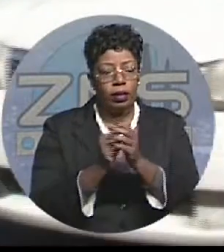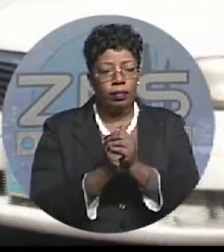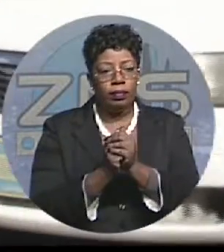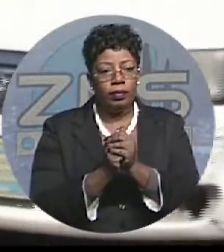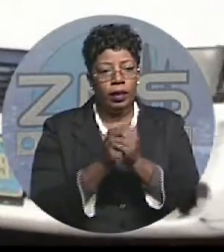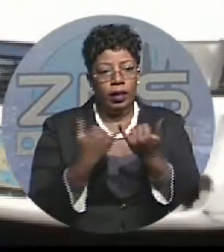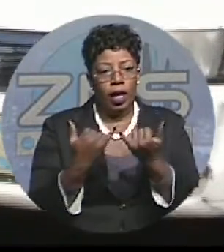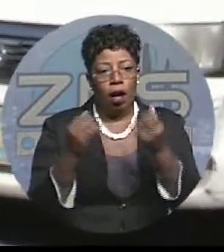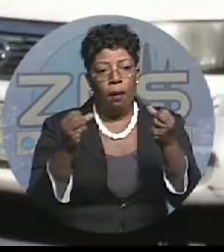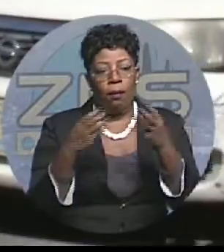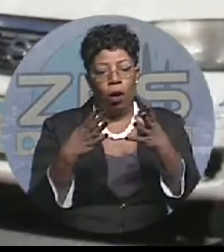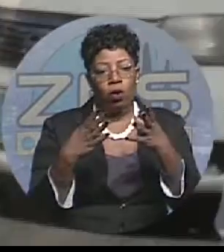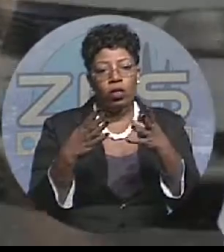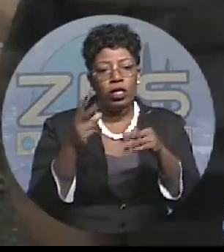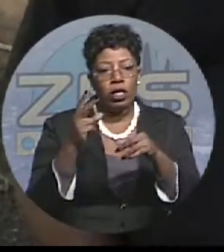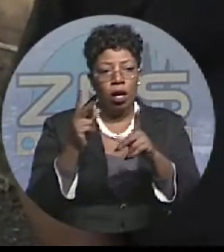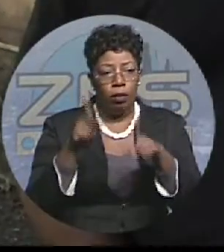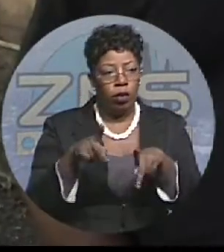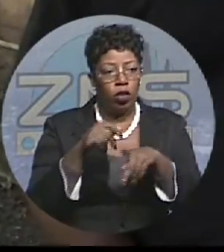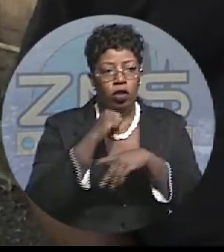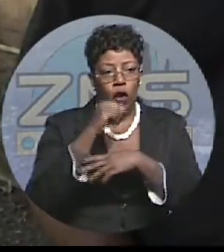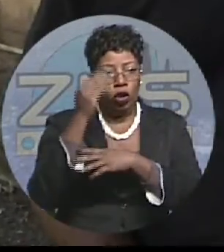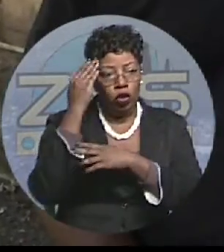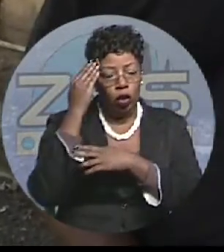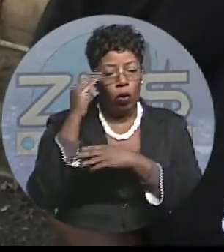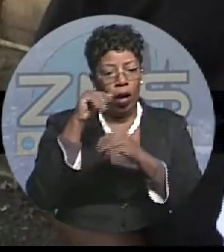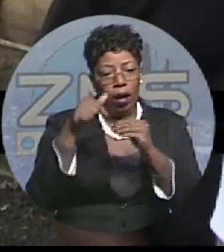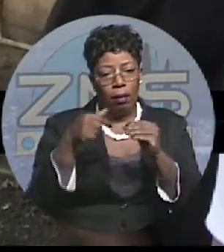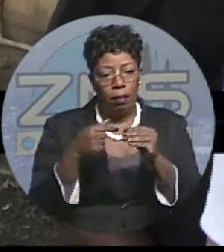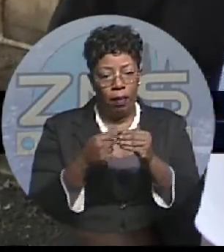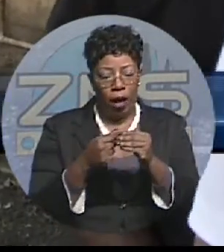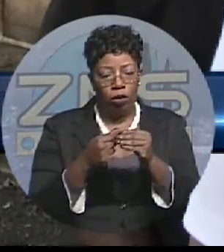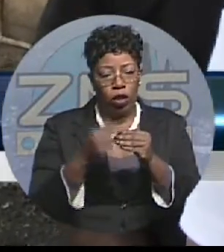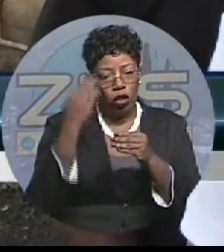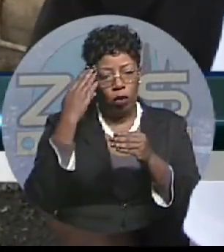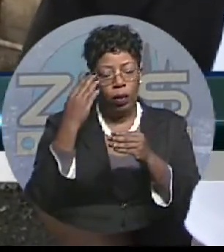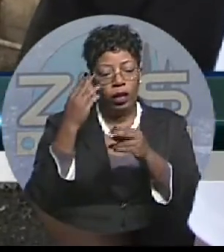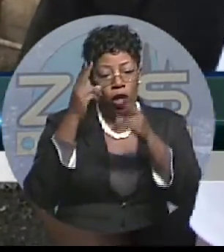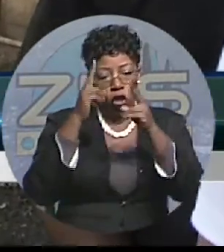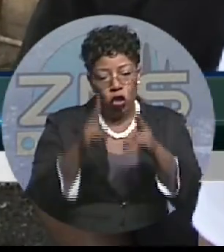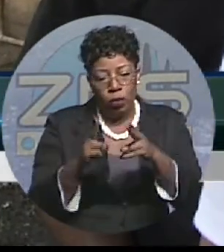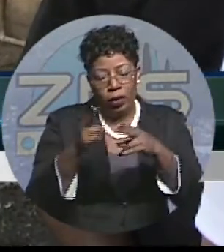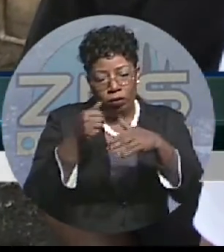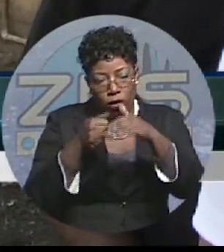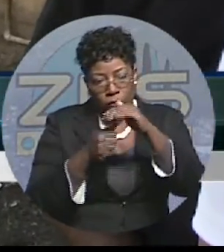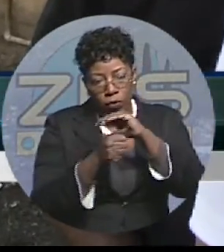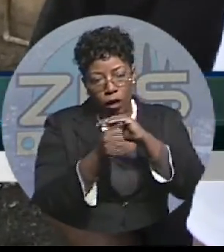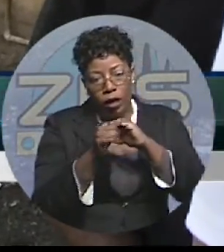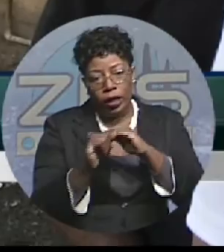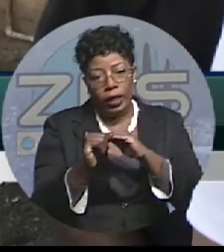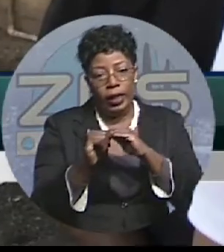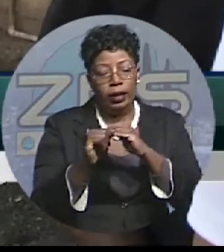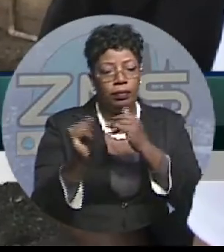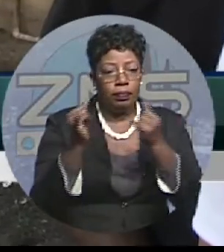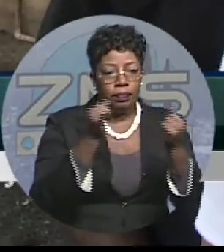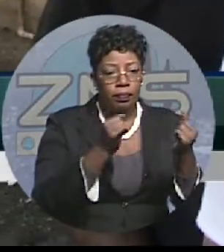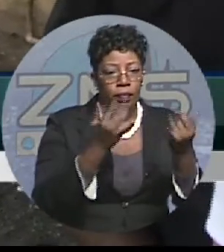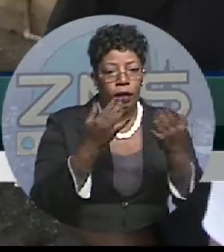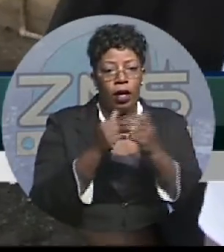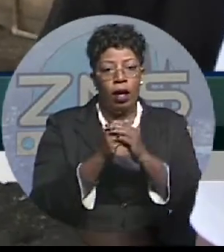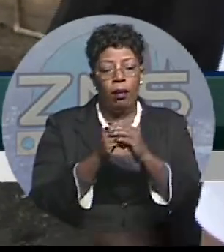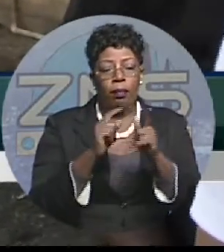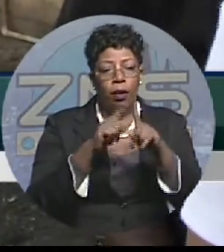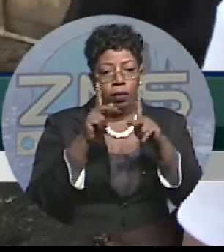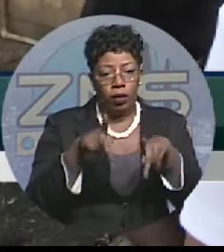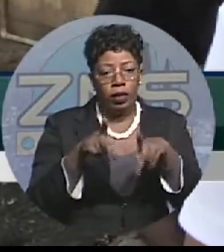Most persons are not aware of trafficking in persons. They know of human smuggling, but in addition to human smuggling, we also have trafficking in persons